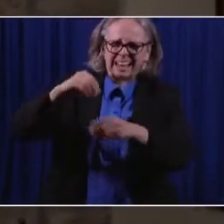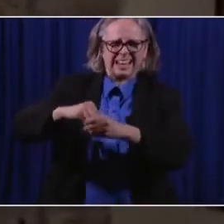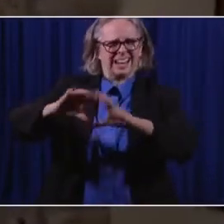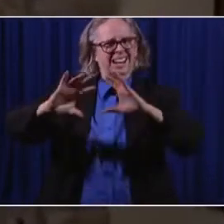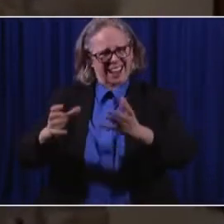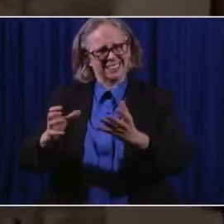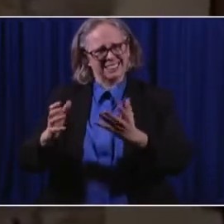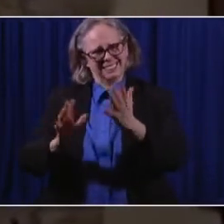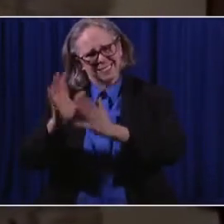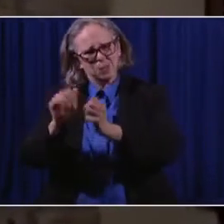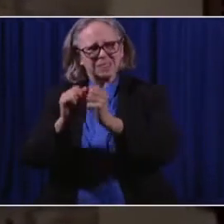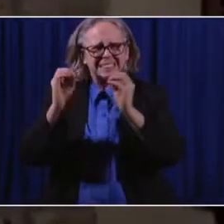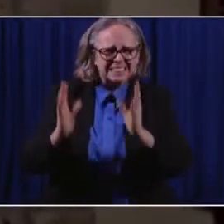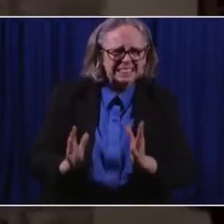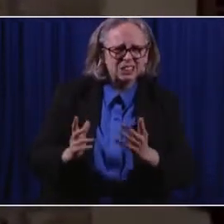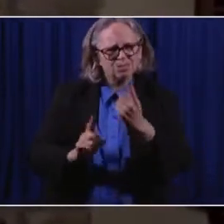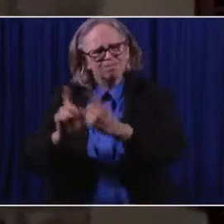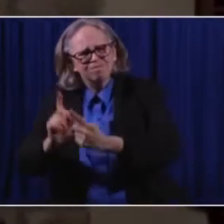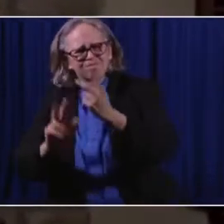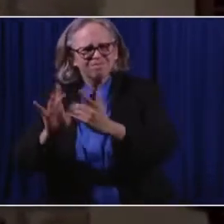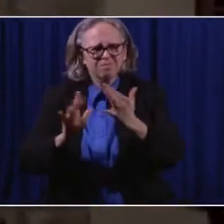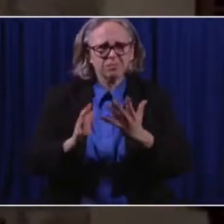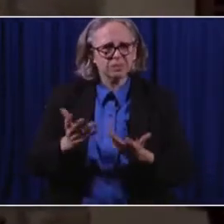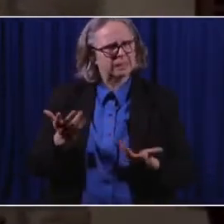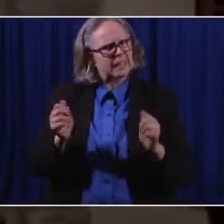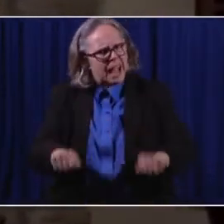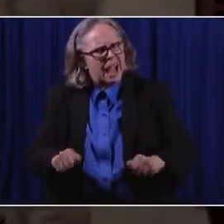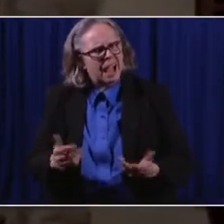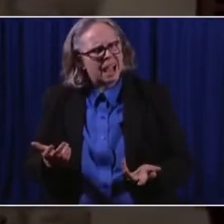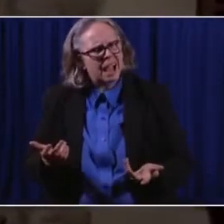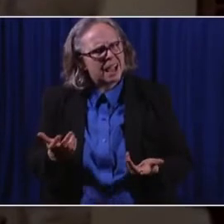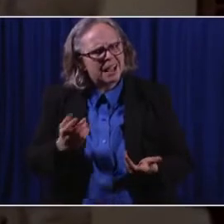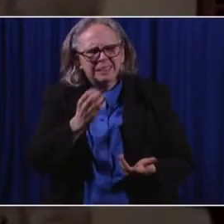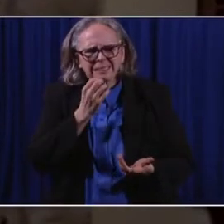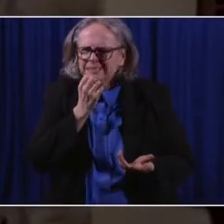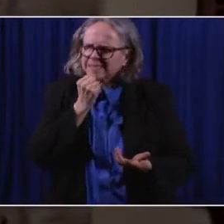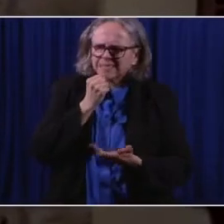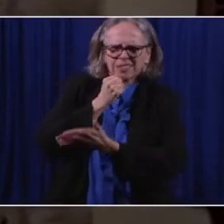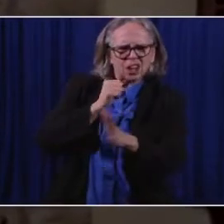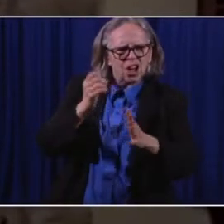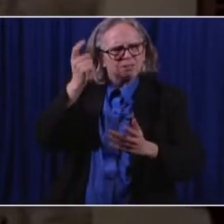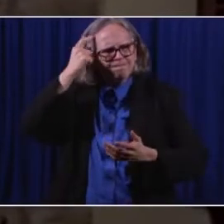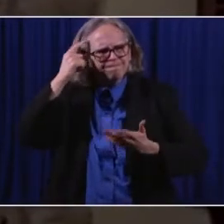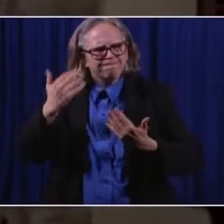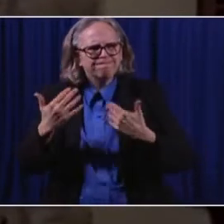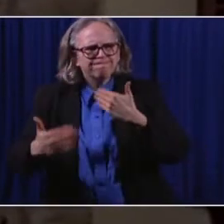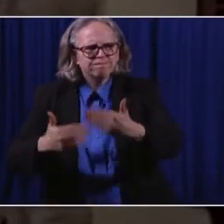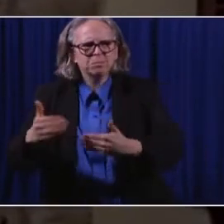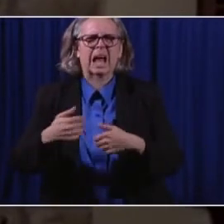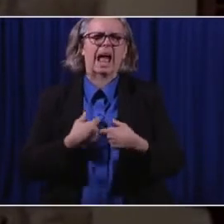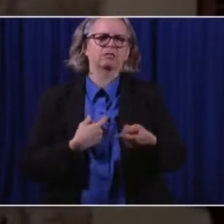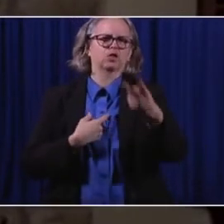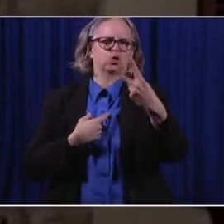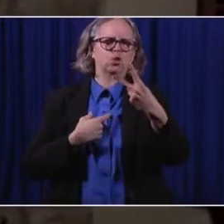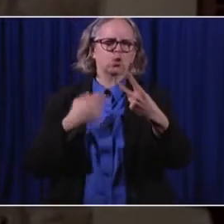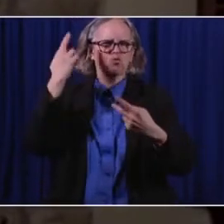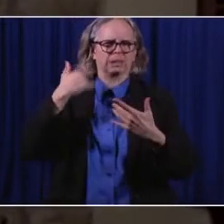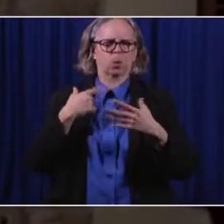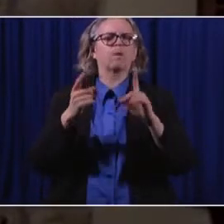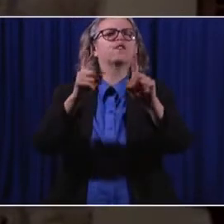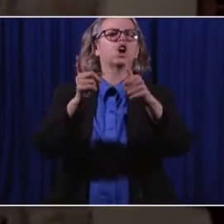couple reasons. And one is something I'm announcing today. But let's start with what we talked about last week. As part of the next phase